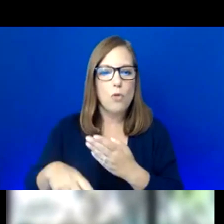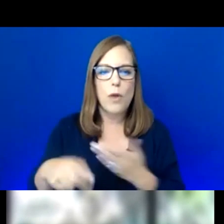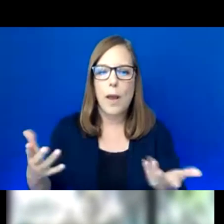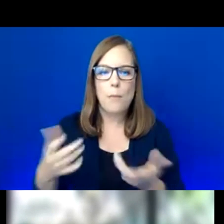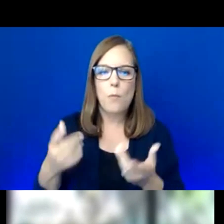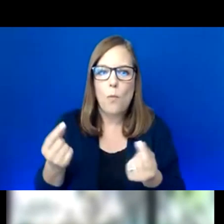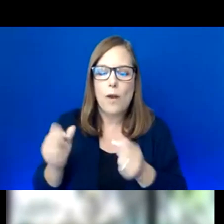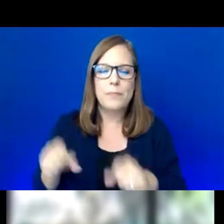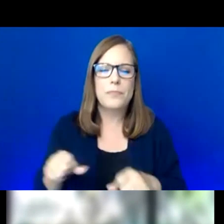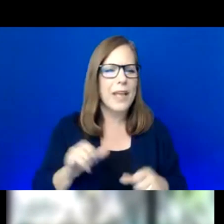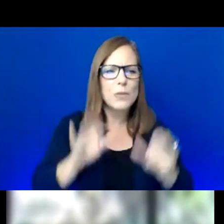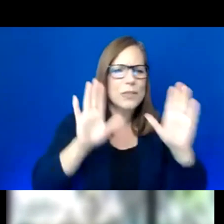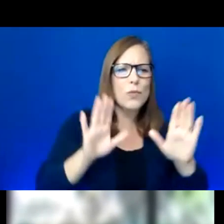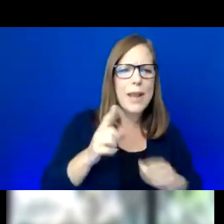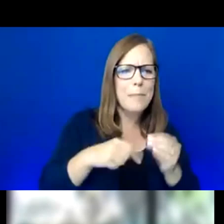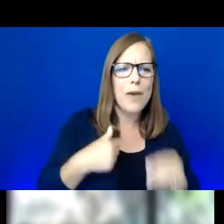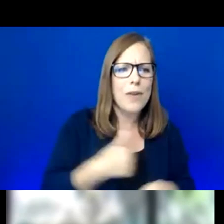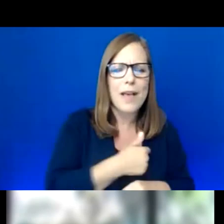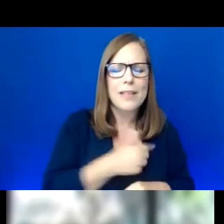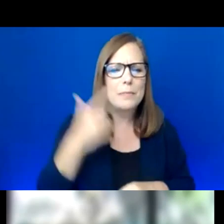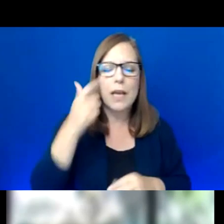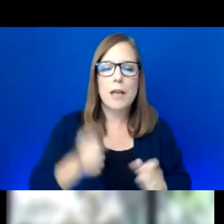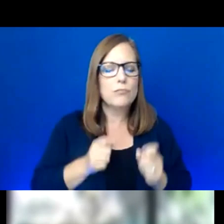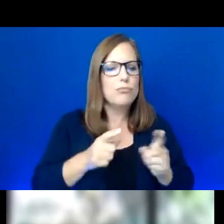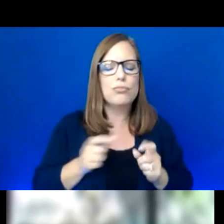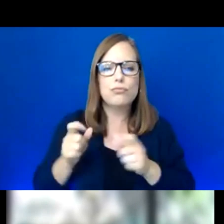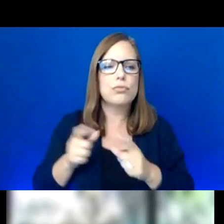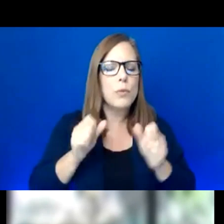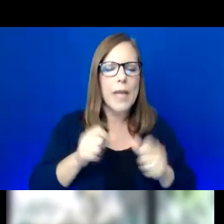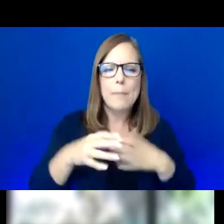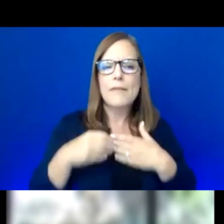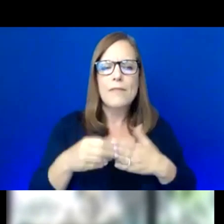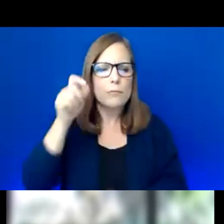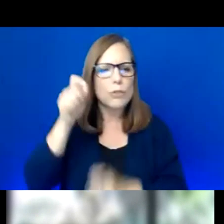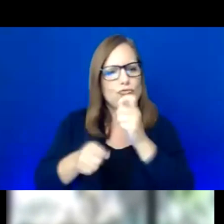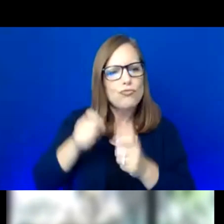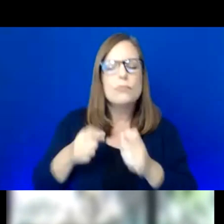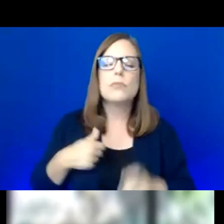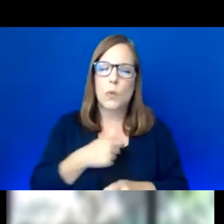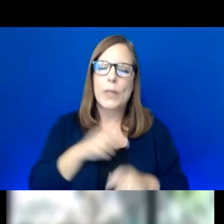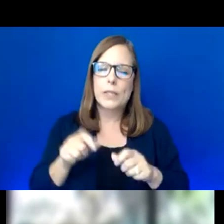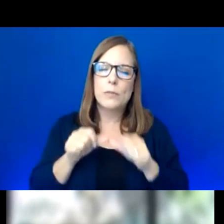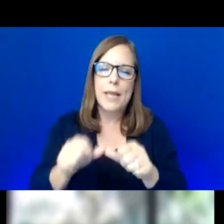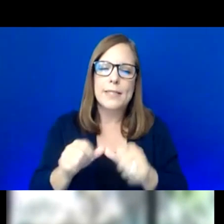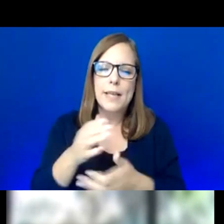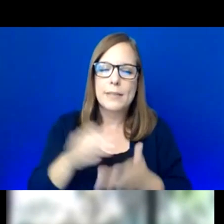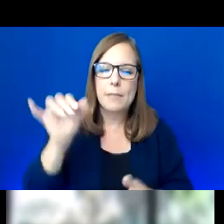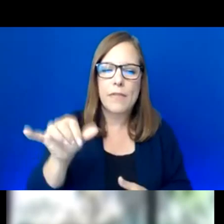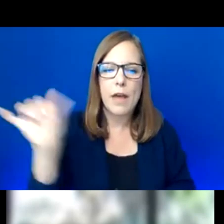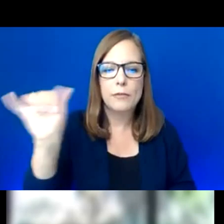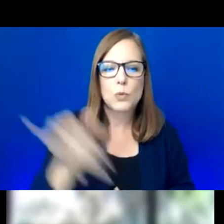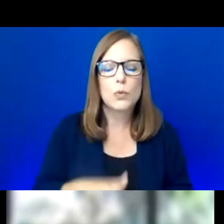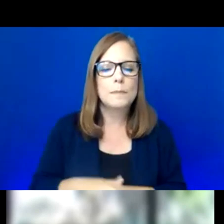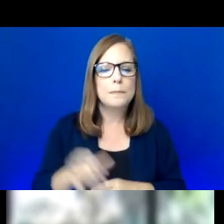so nimble and flexible. And so we need to be able to maintain some of that. Also, just recognize